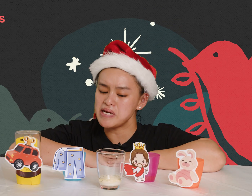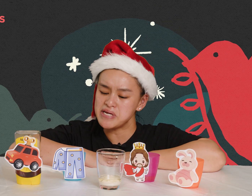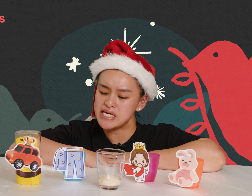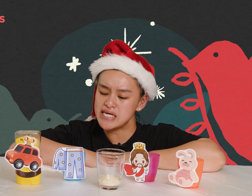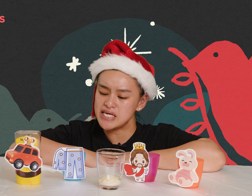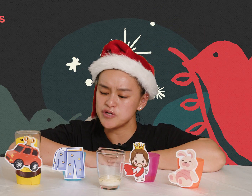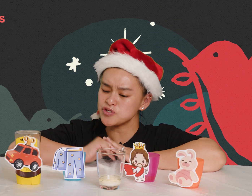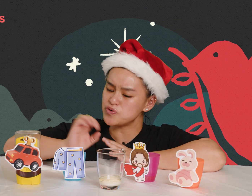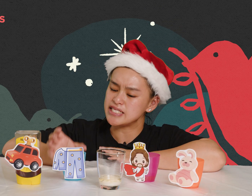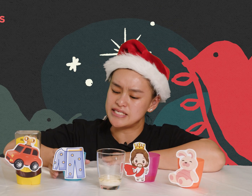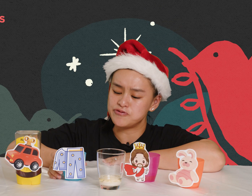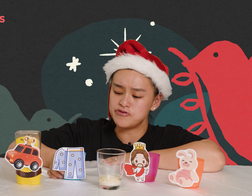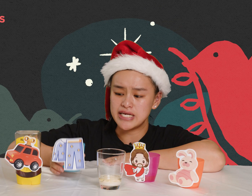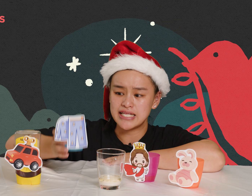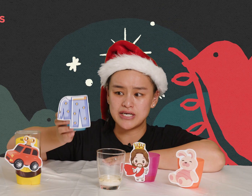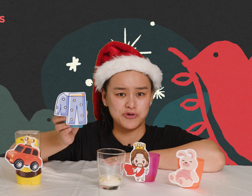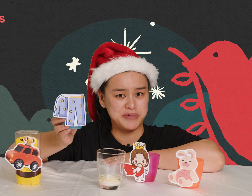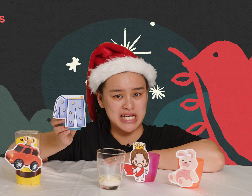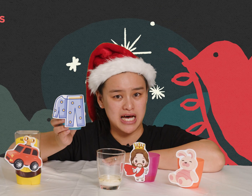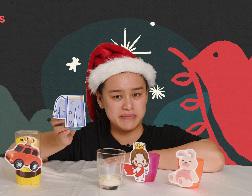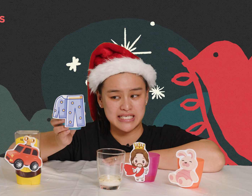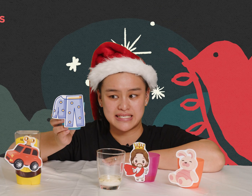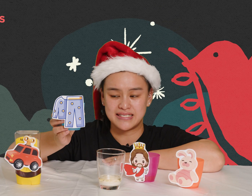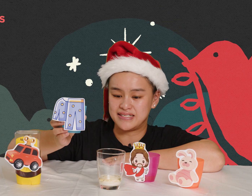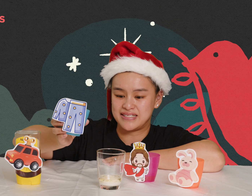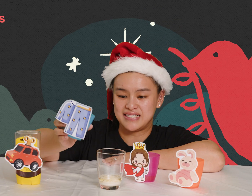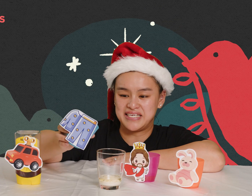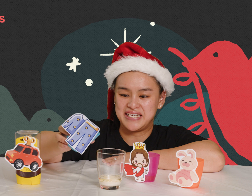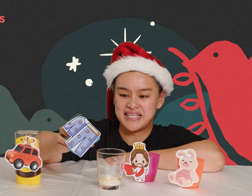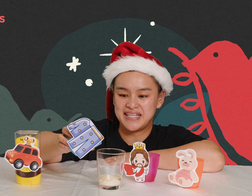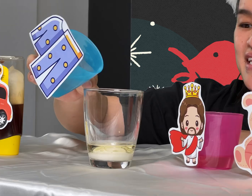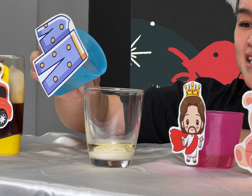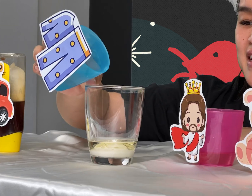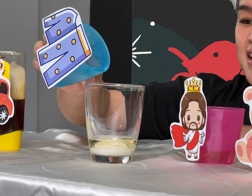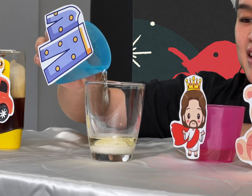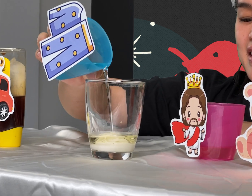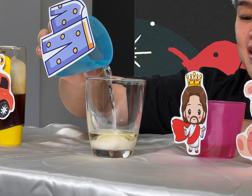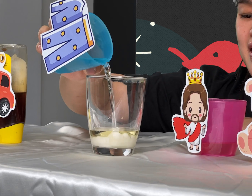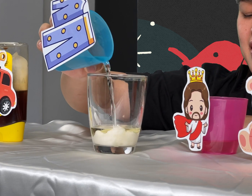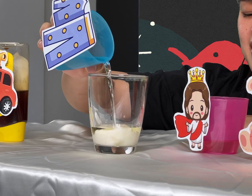And maybe you also wanted these really cool pajamas.